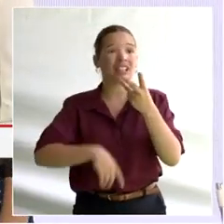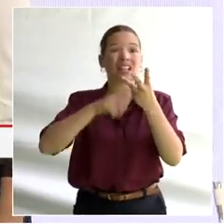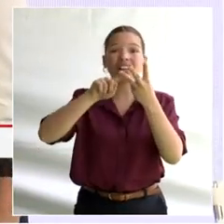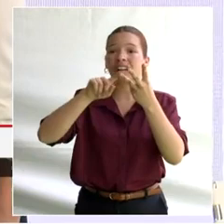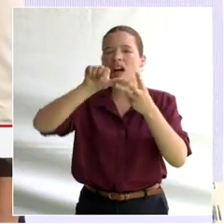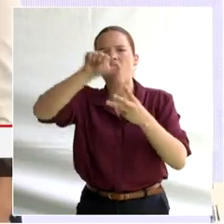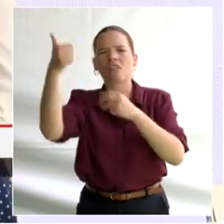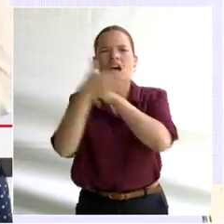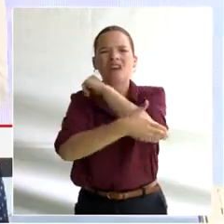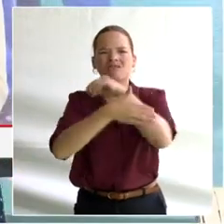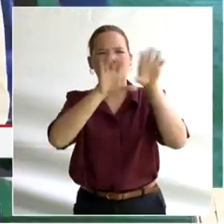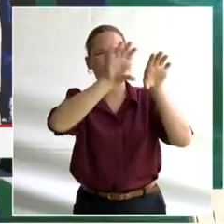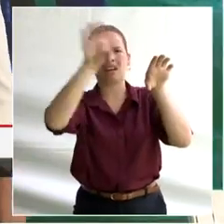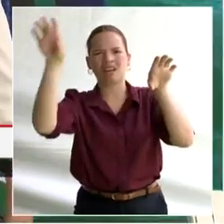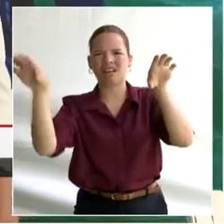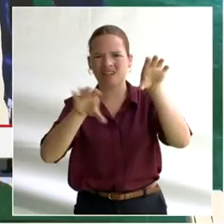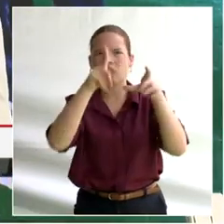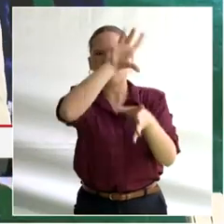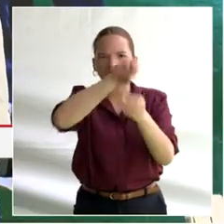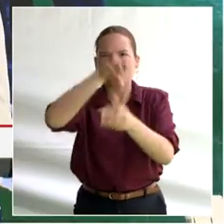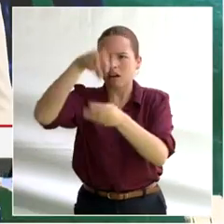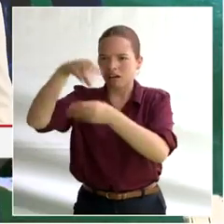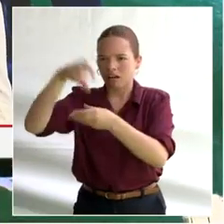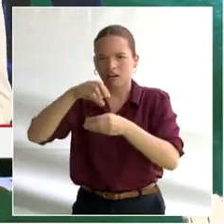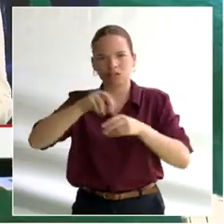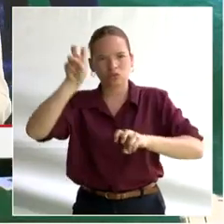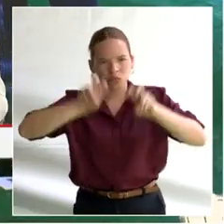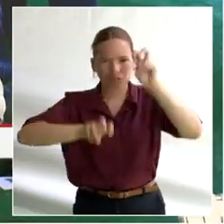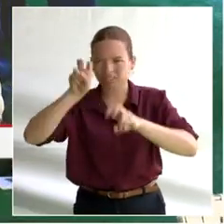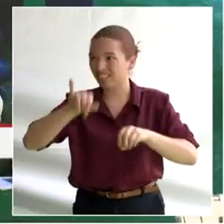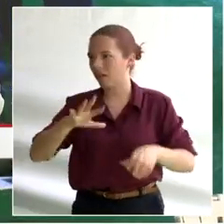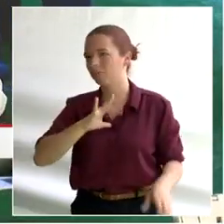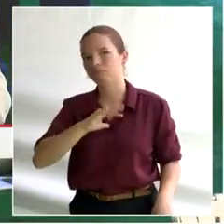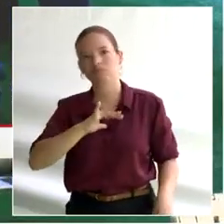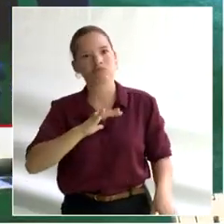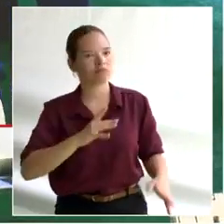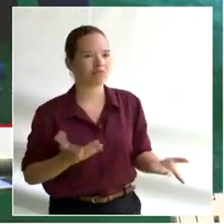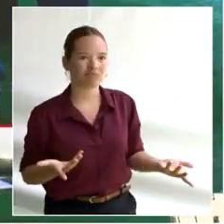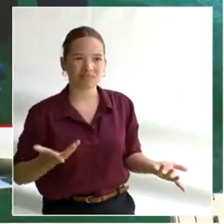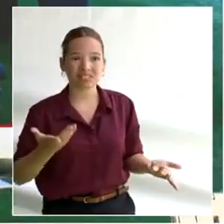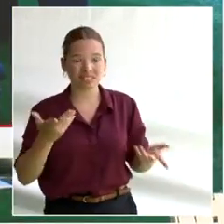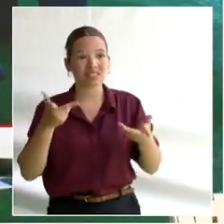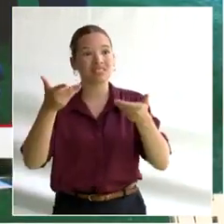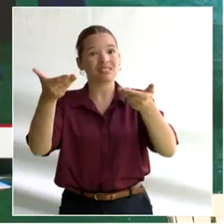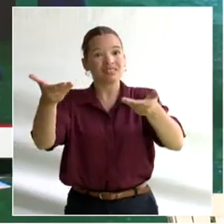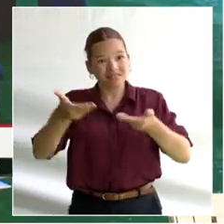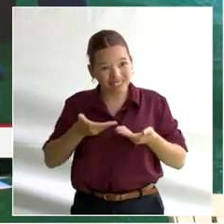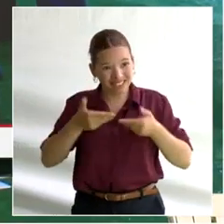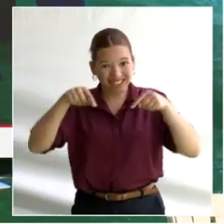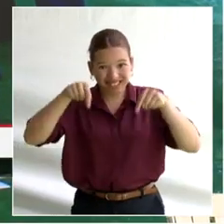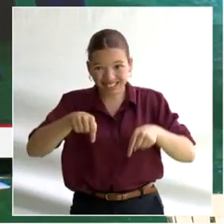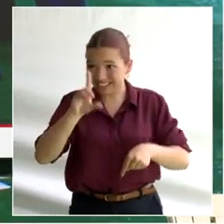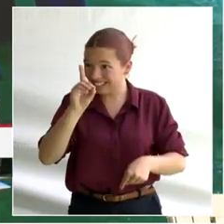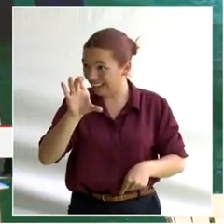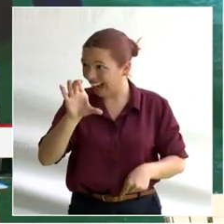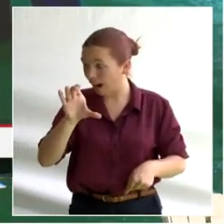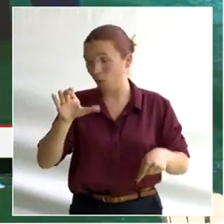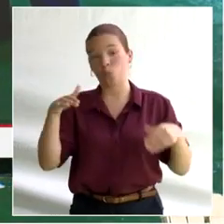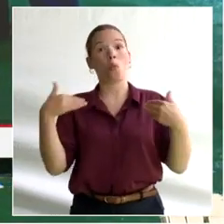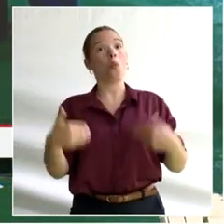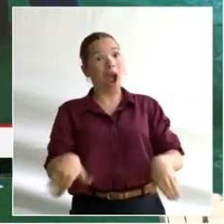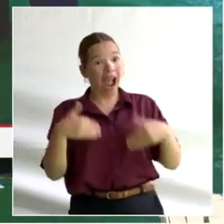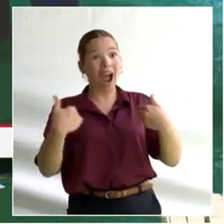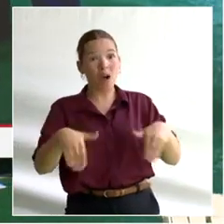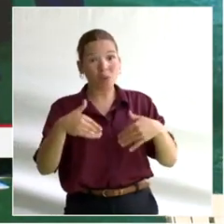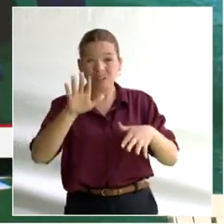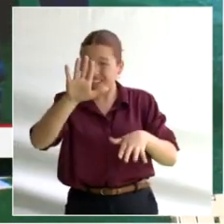we were really excited working with Citibank. I think also this is a first kind of joint title partnership for Citi and Mubadala, and